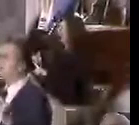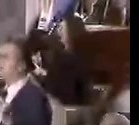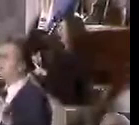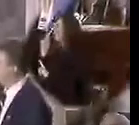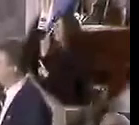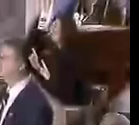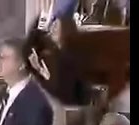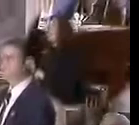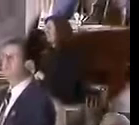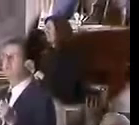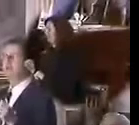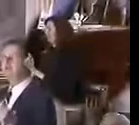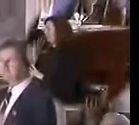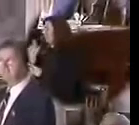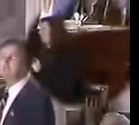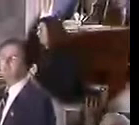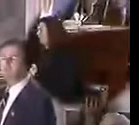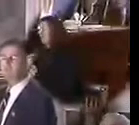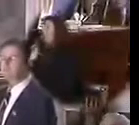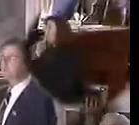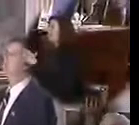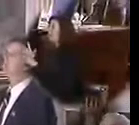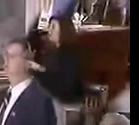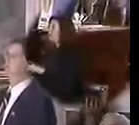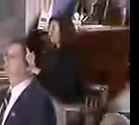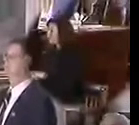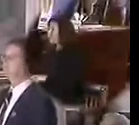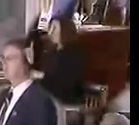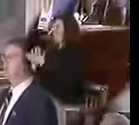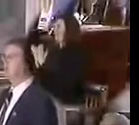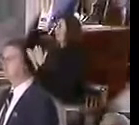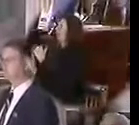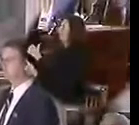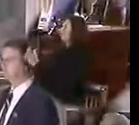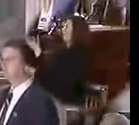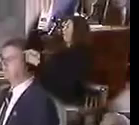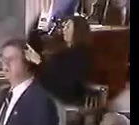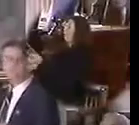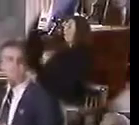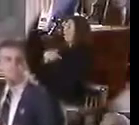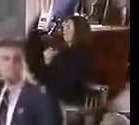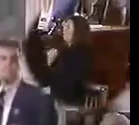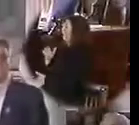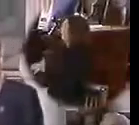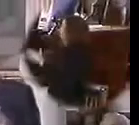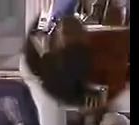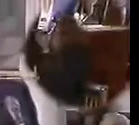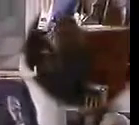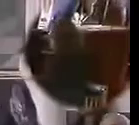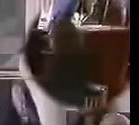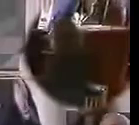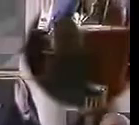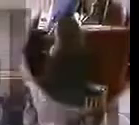I'm going to be committed to bringing this chamber to a majority vote as long as I'm a senator. So, Mr. President, I